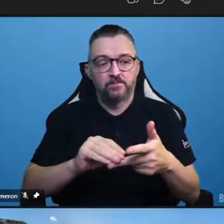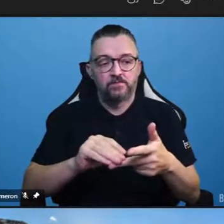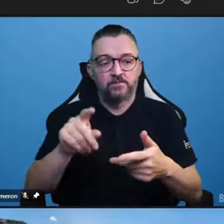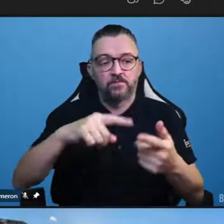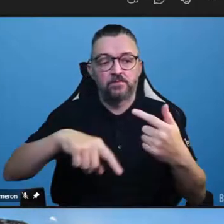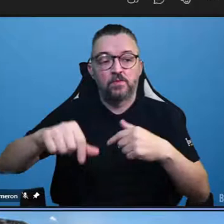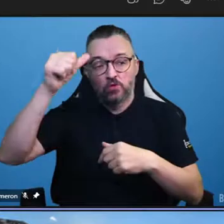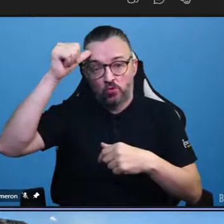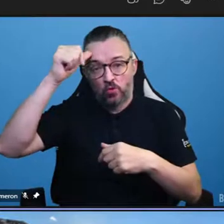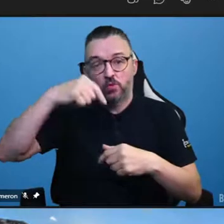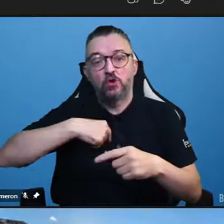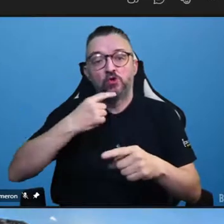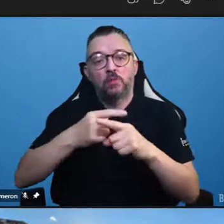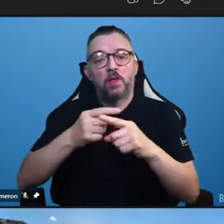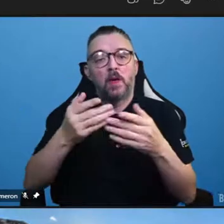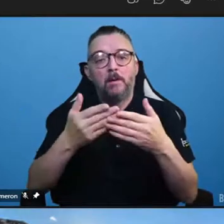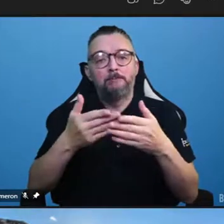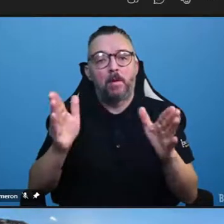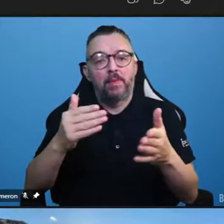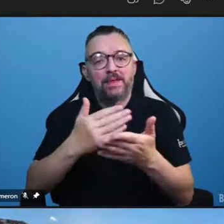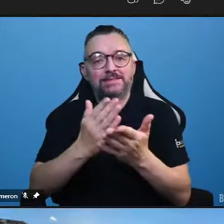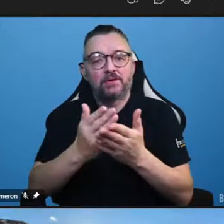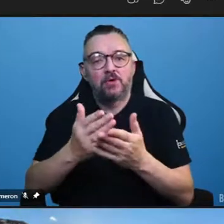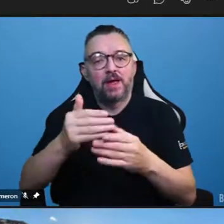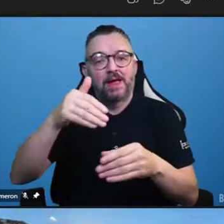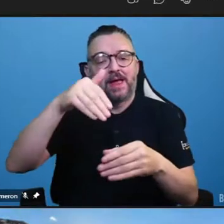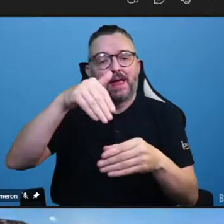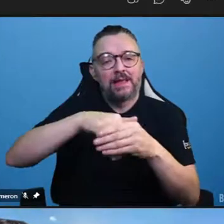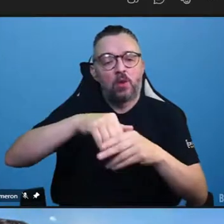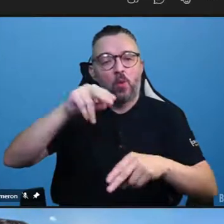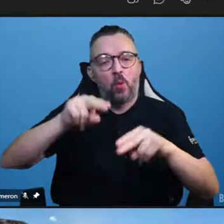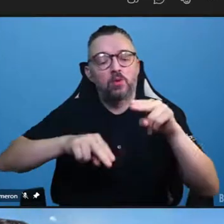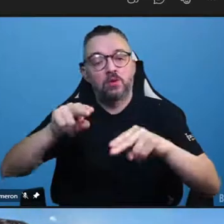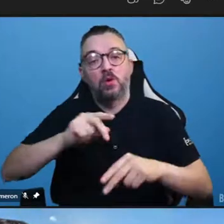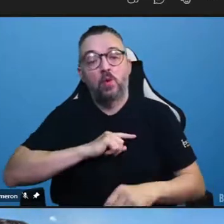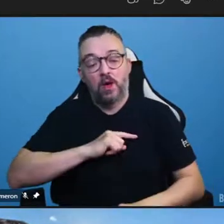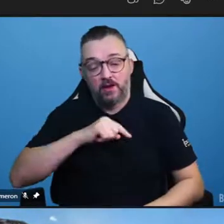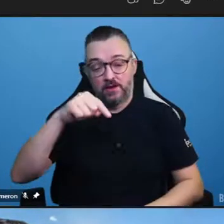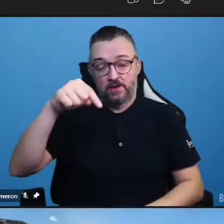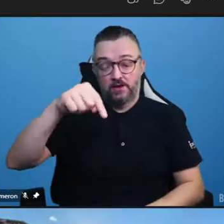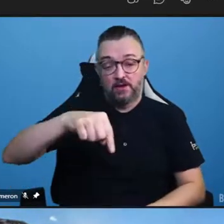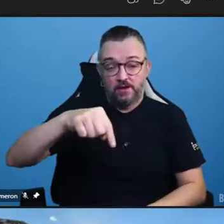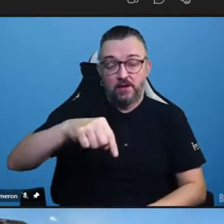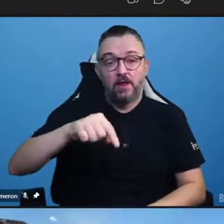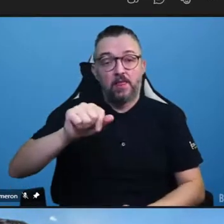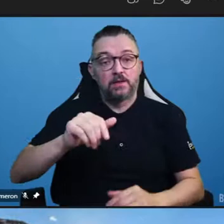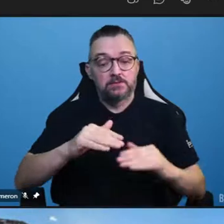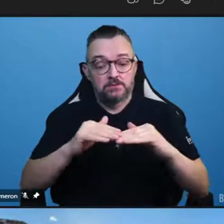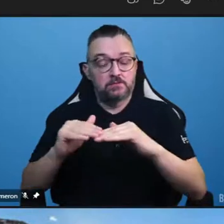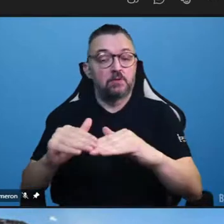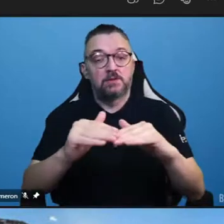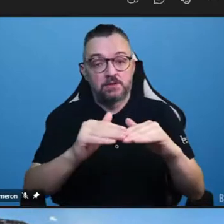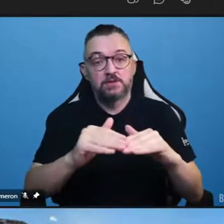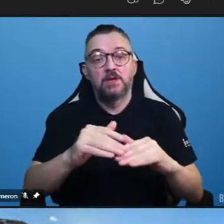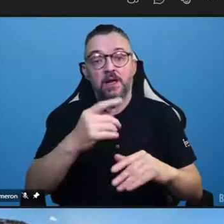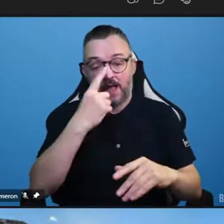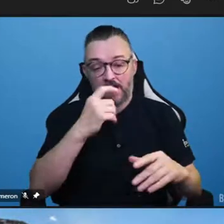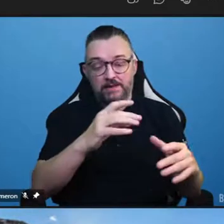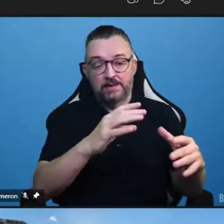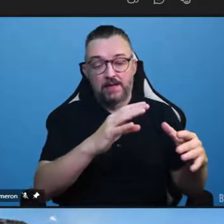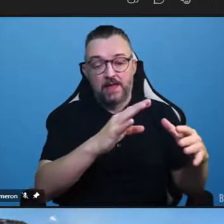I referenced the public sector internal audit standards in these reports, so there's a requirement within those standards for us to link to the Council's top